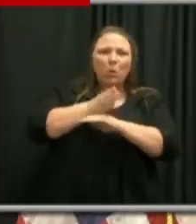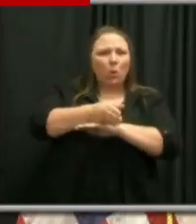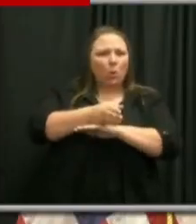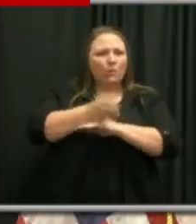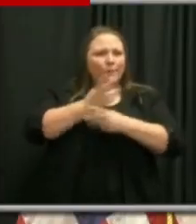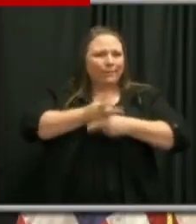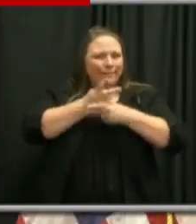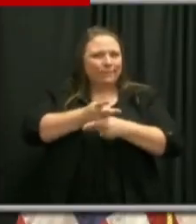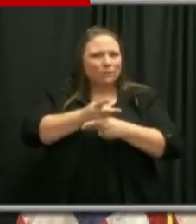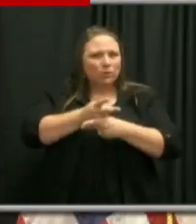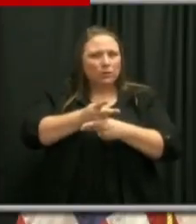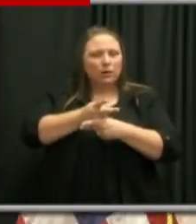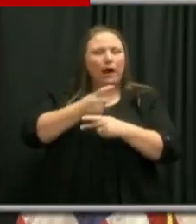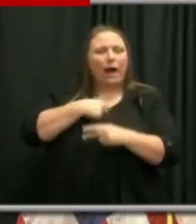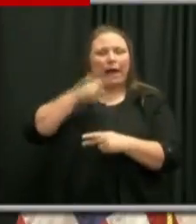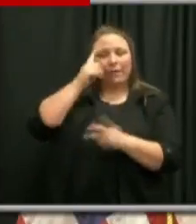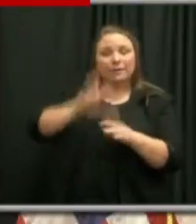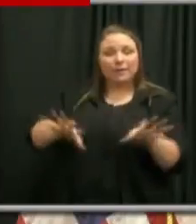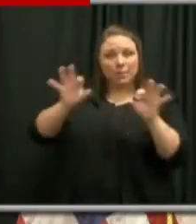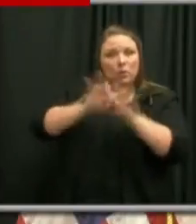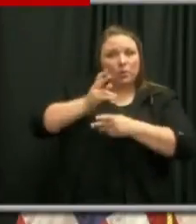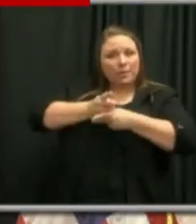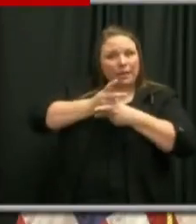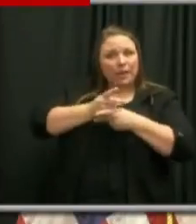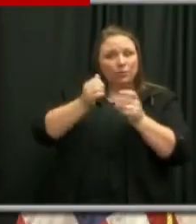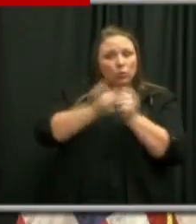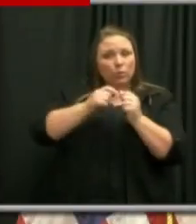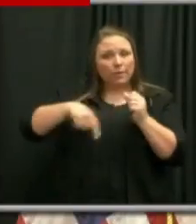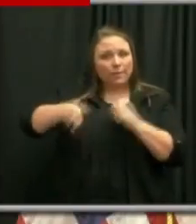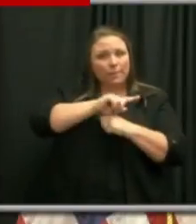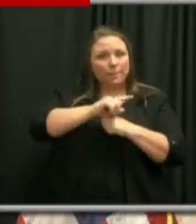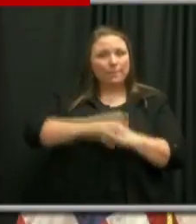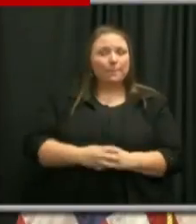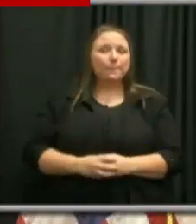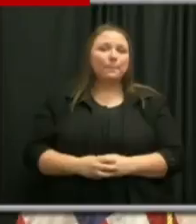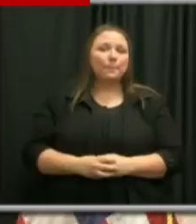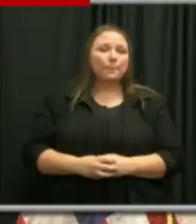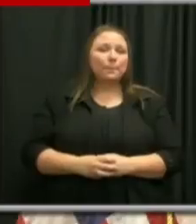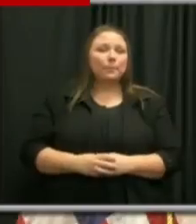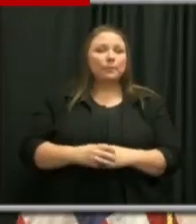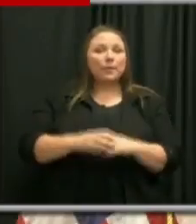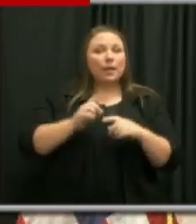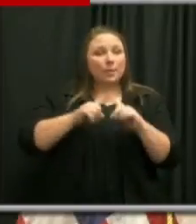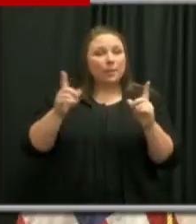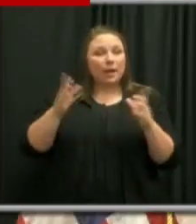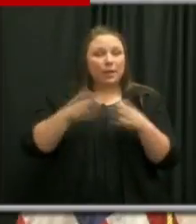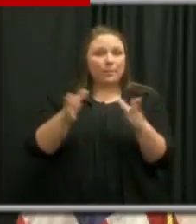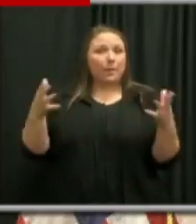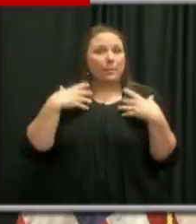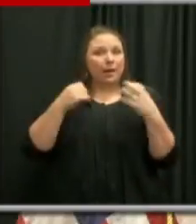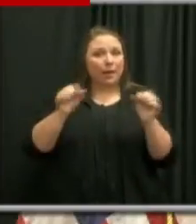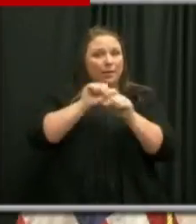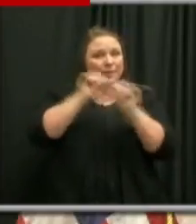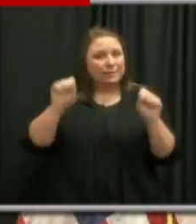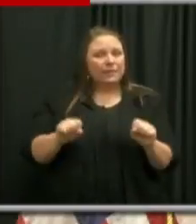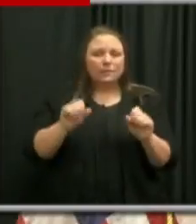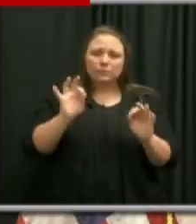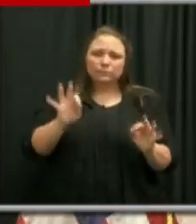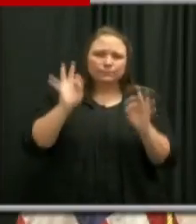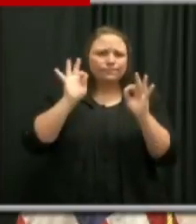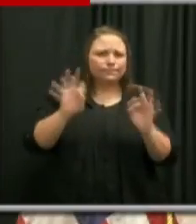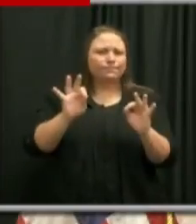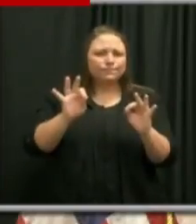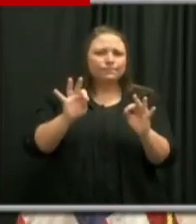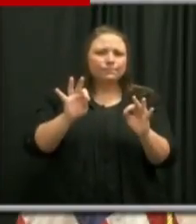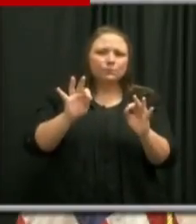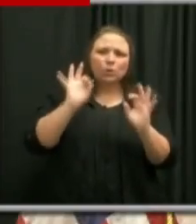think it is important to be very careful around there. But I think the public health system did exactly what the public health system needs to